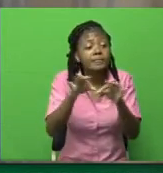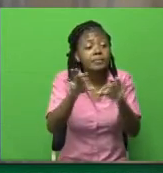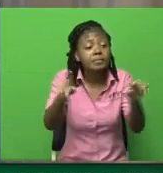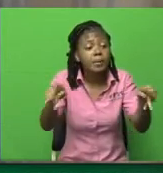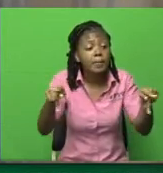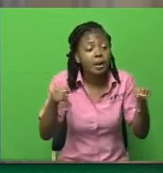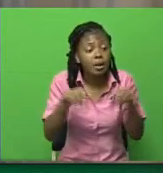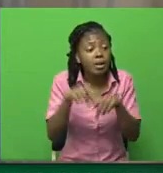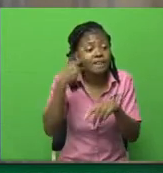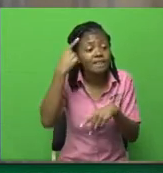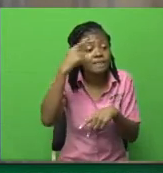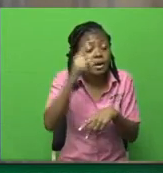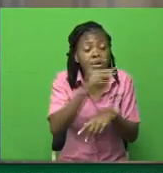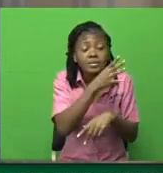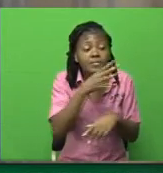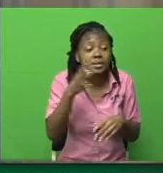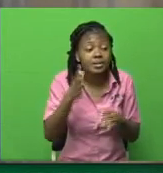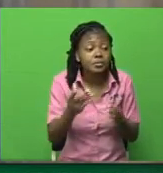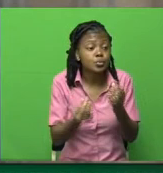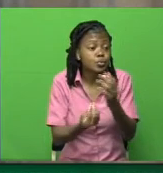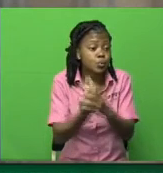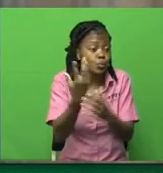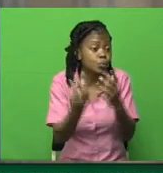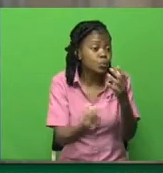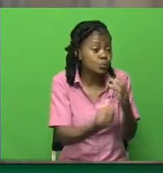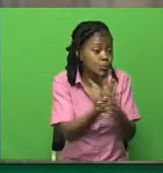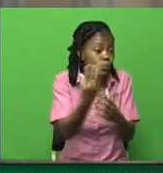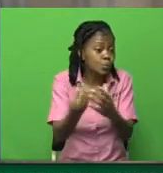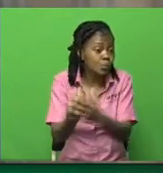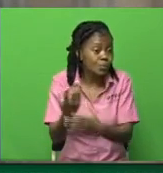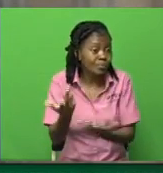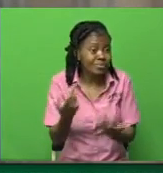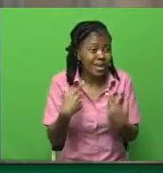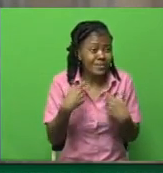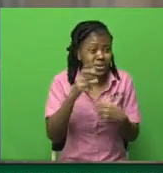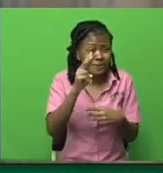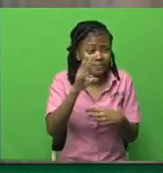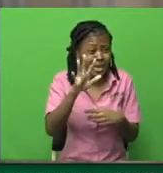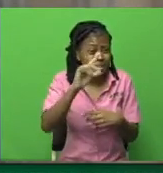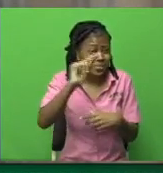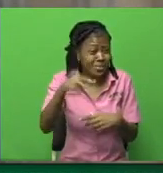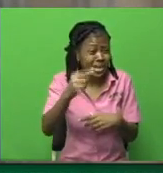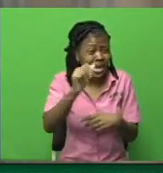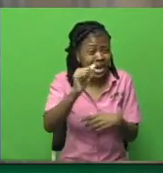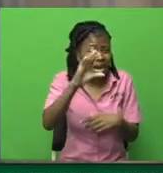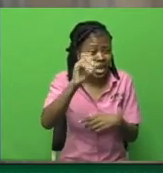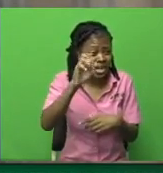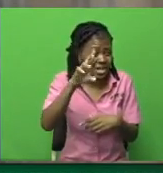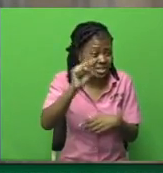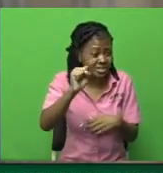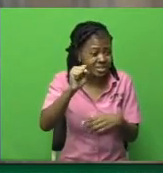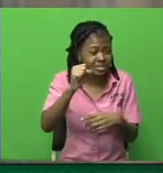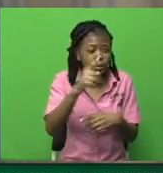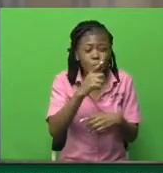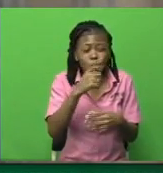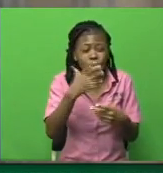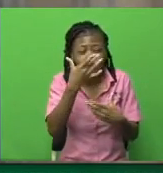25 000 Acres of former carry lands to registered farmers and private investors